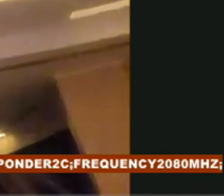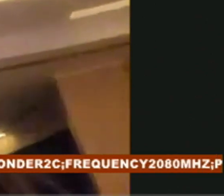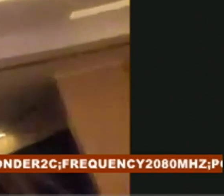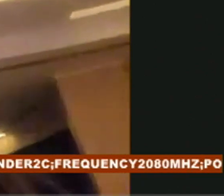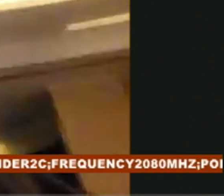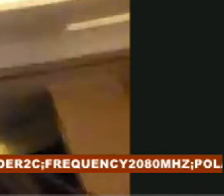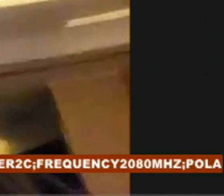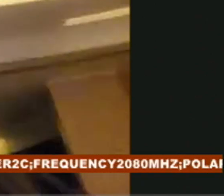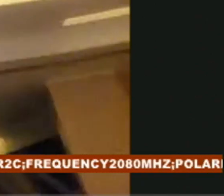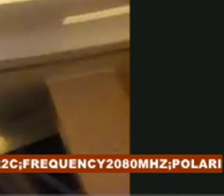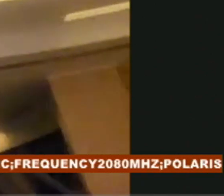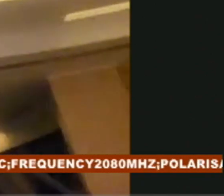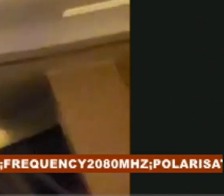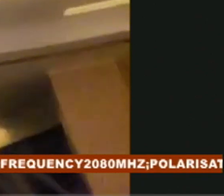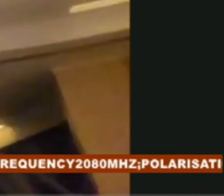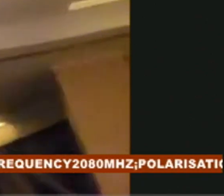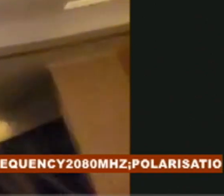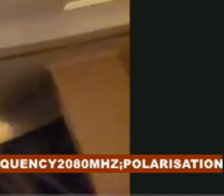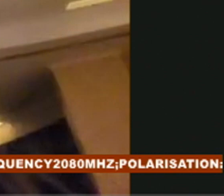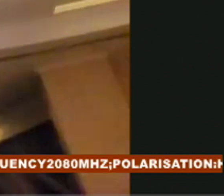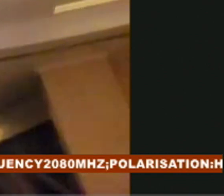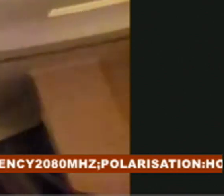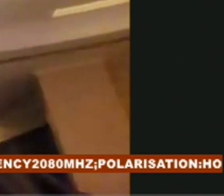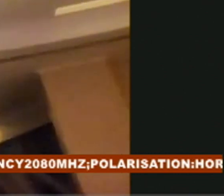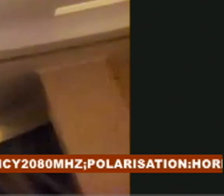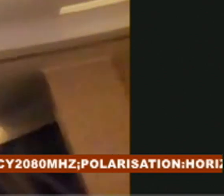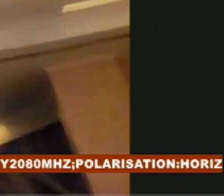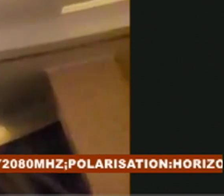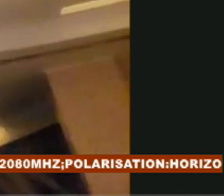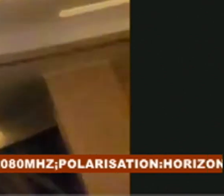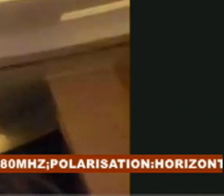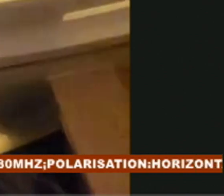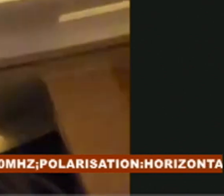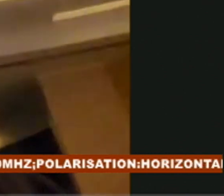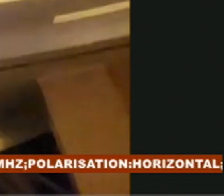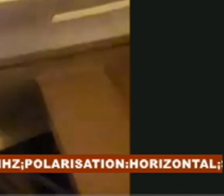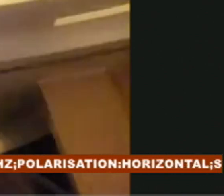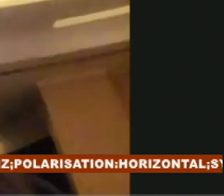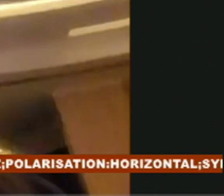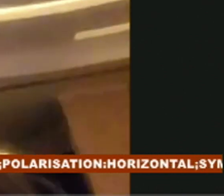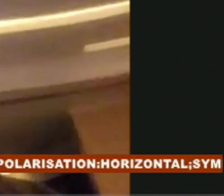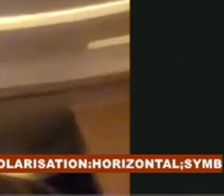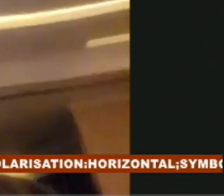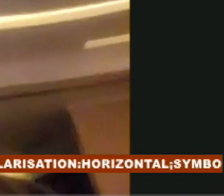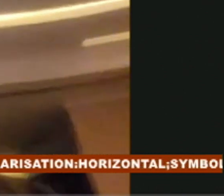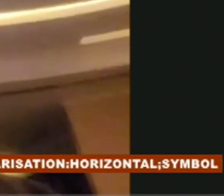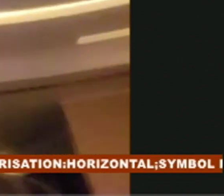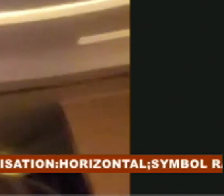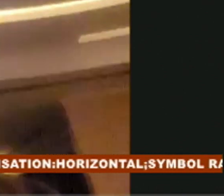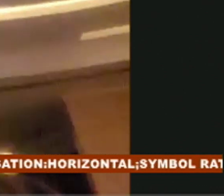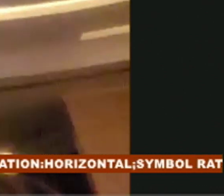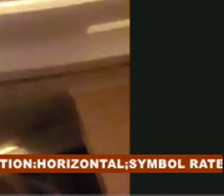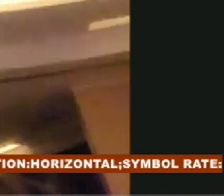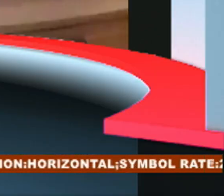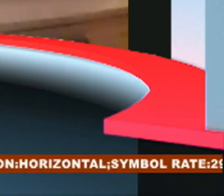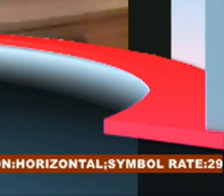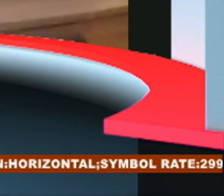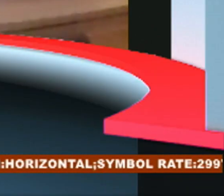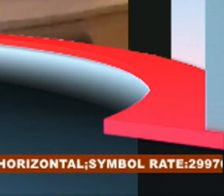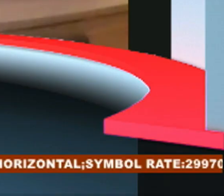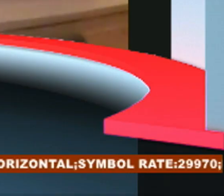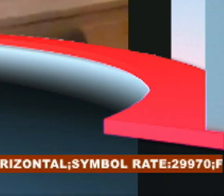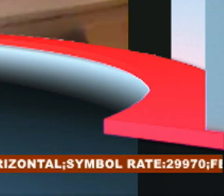commence tomorrow. They're bringing in an aircraft with a capacity of about 300. Okay. Now, So